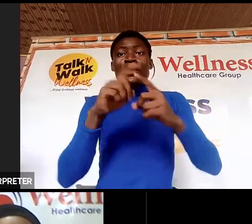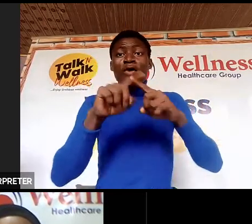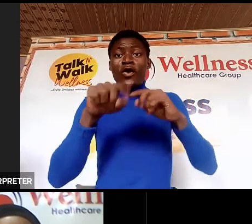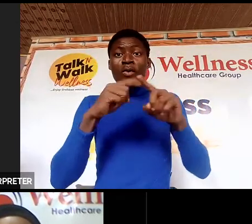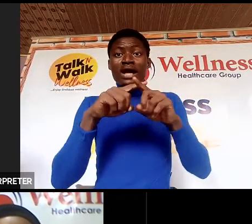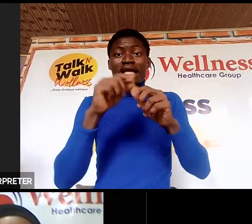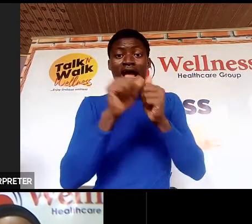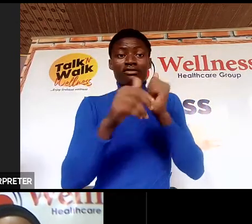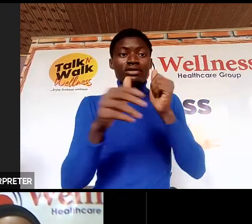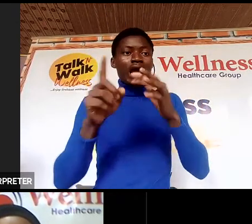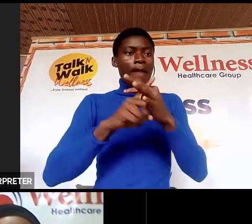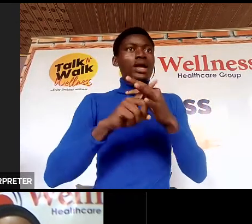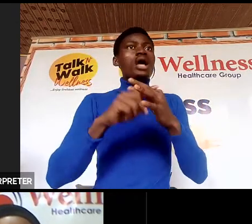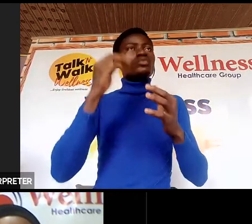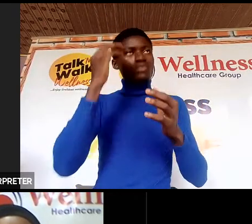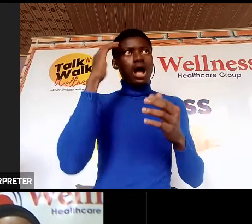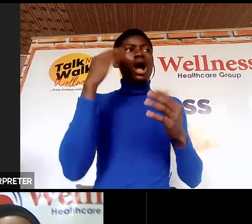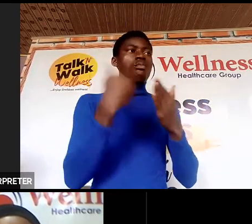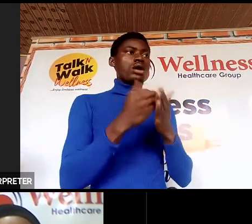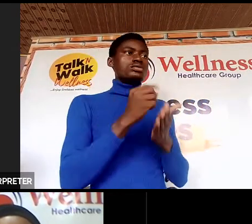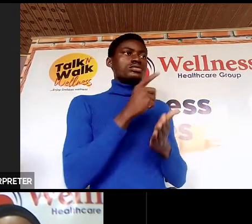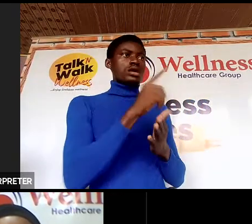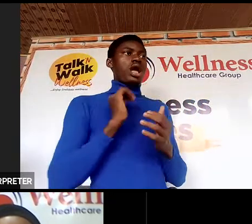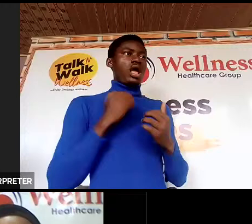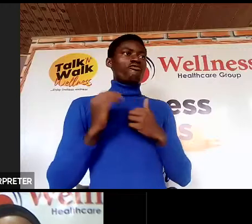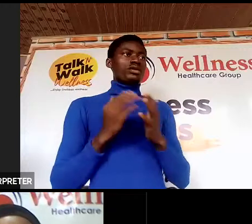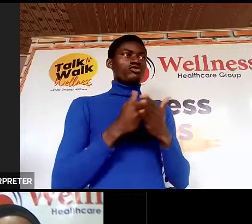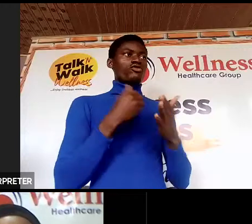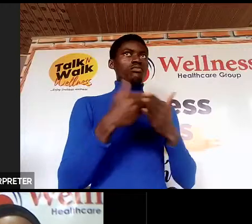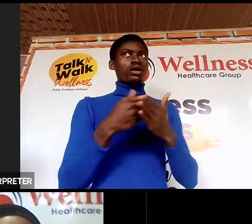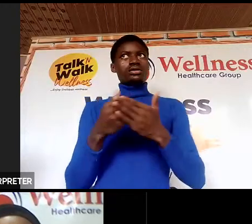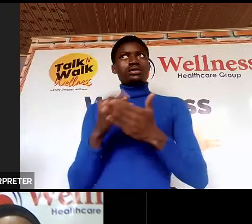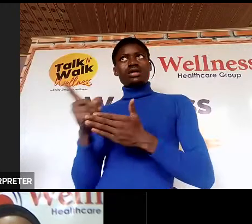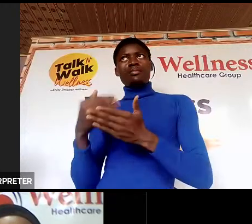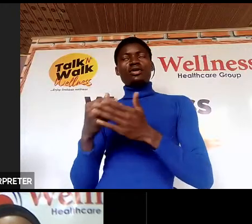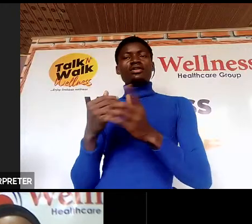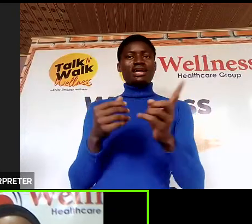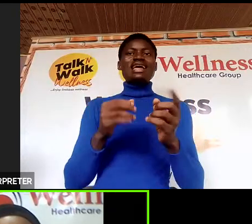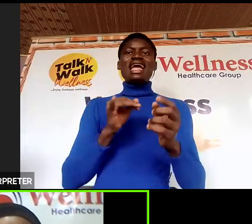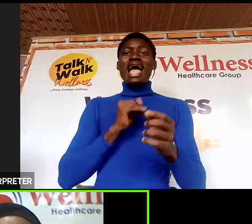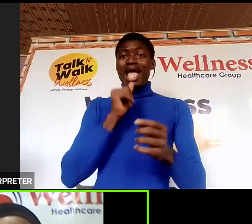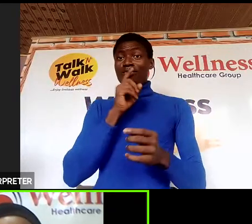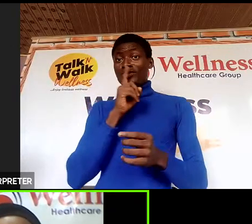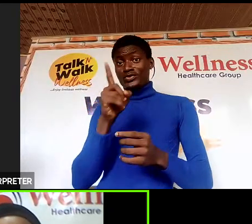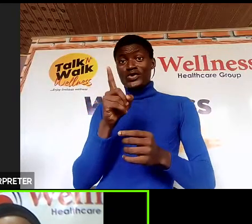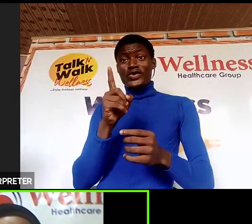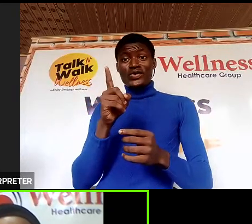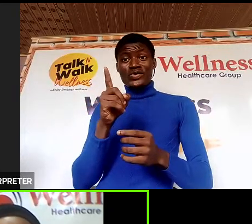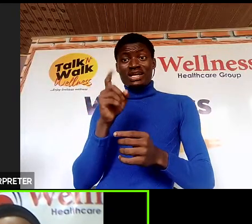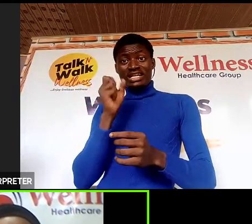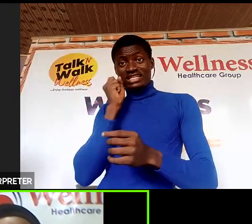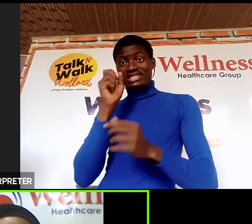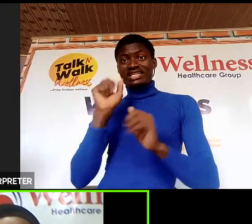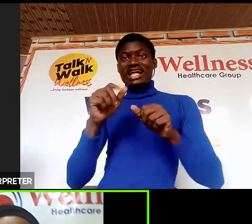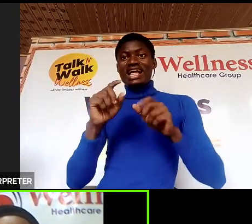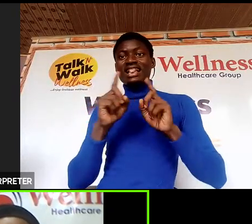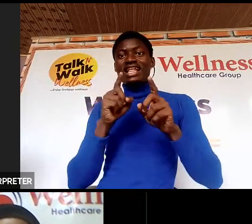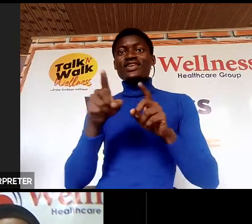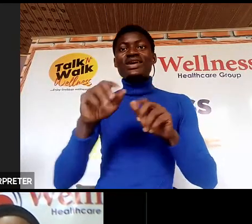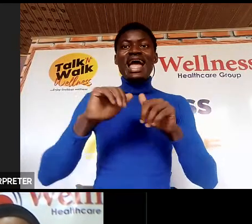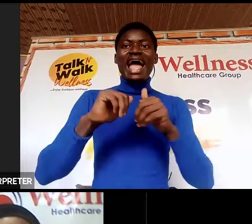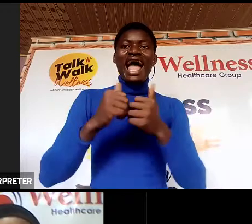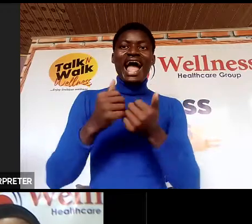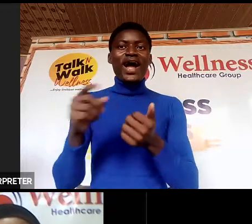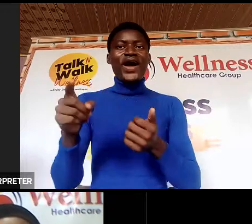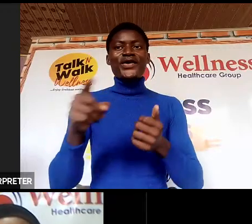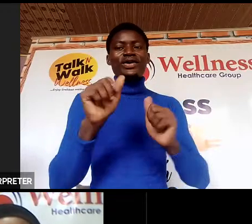it reduces your stress, and I'm sure Adetutu can tell us what having reduced stress can do to our wellness. On one